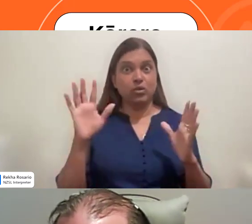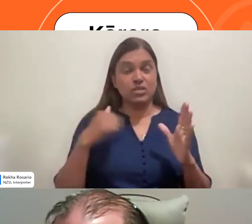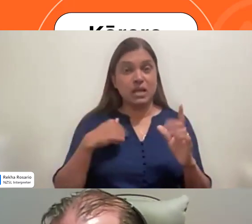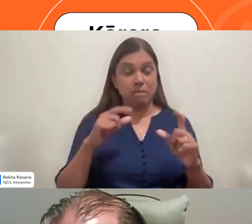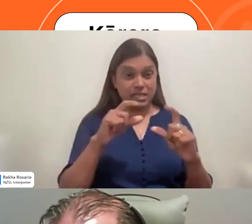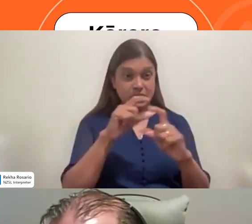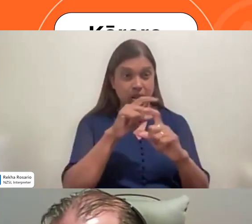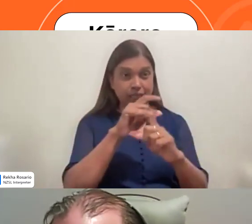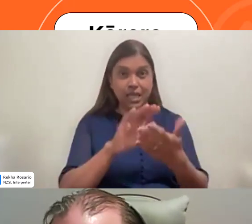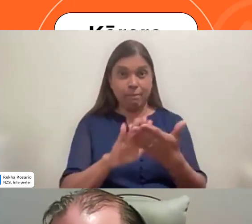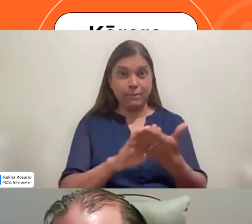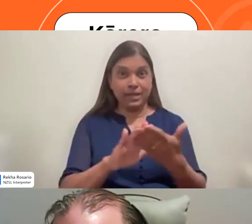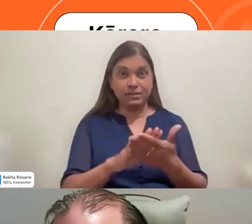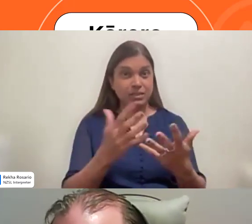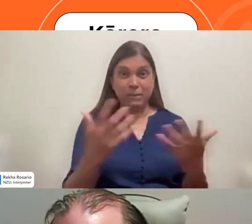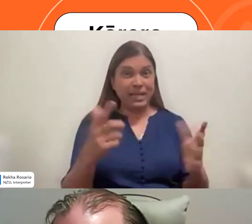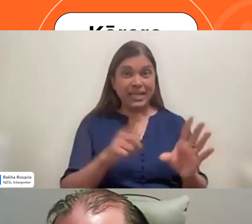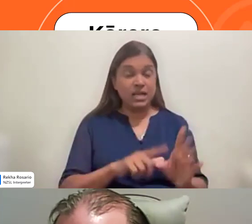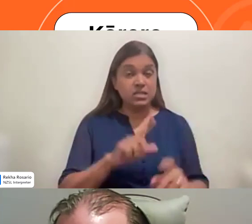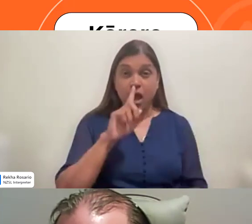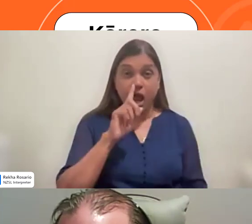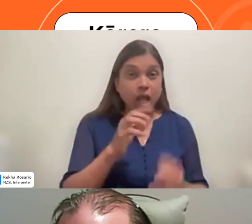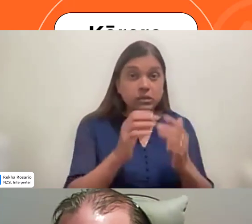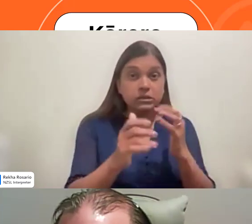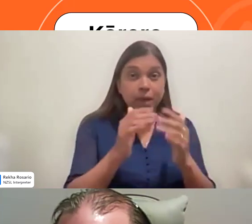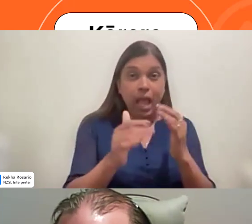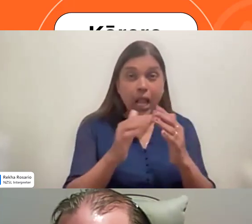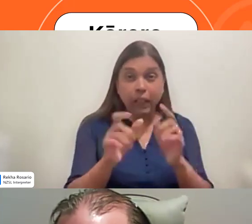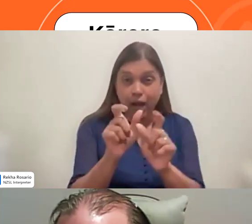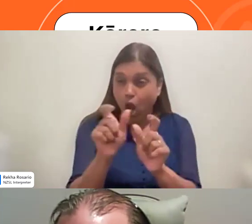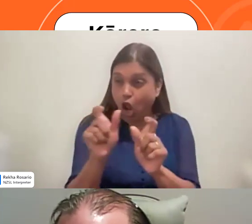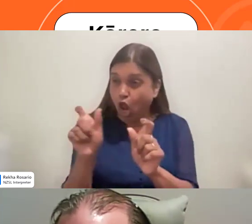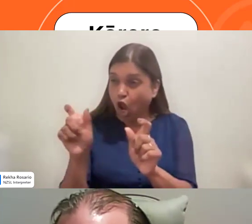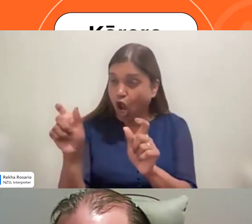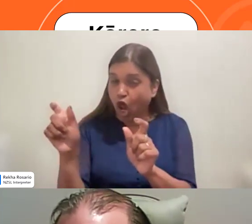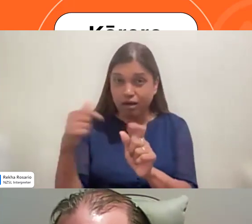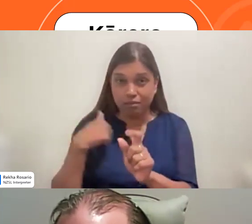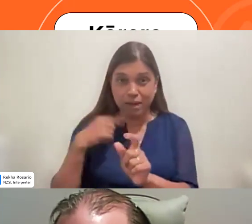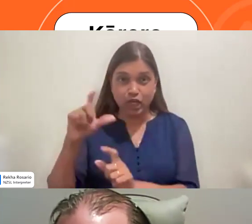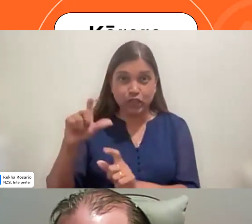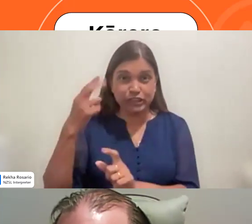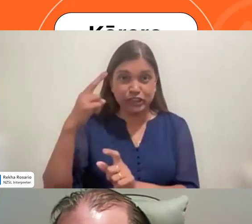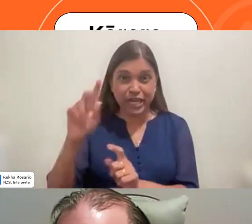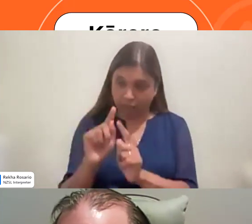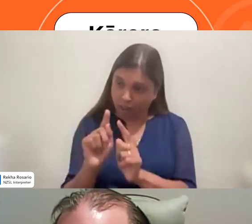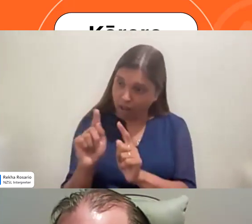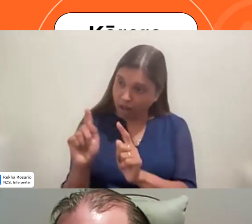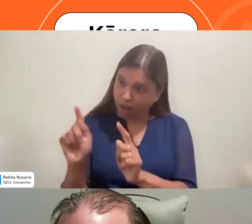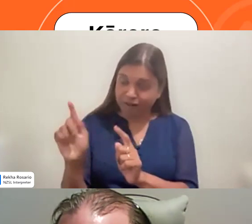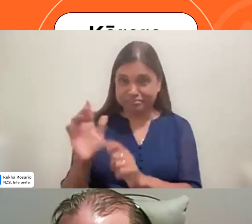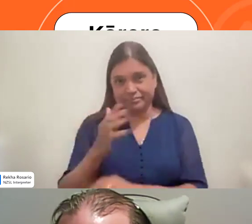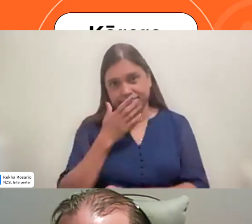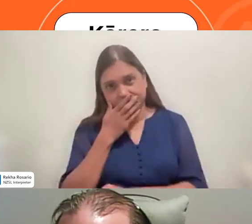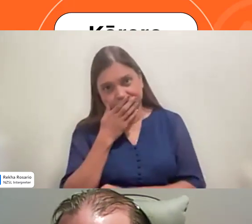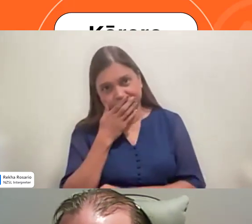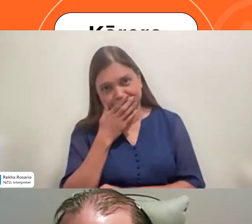still, even after many years, can't spell ankylosing spondylitis. So I do like to find the humor in that, because